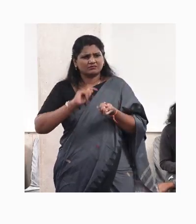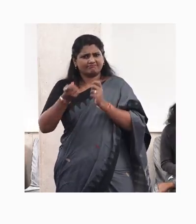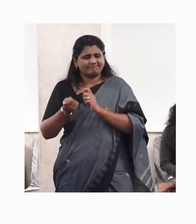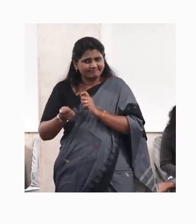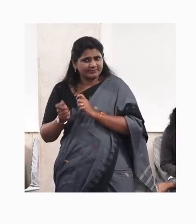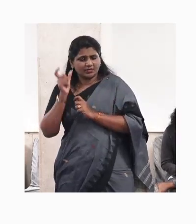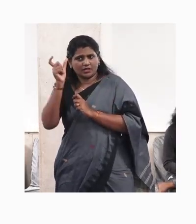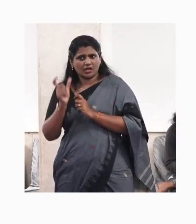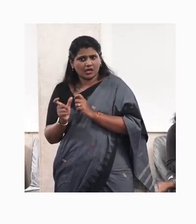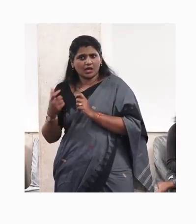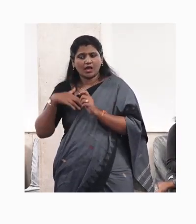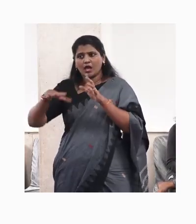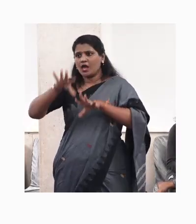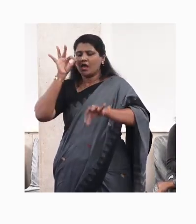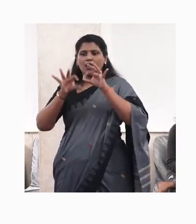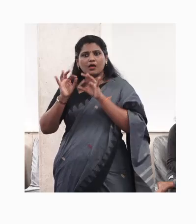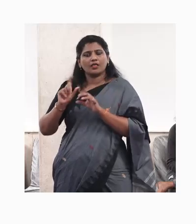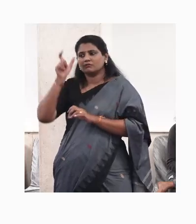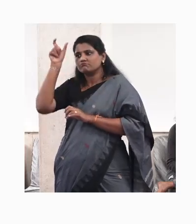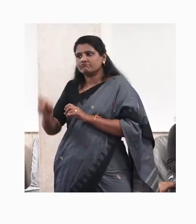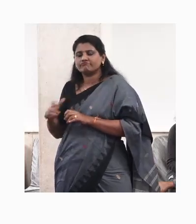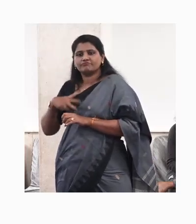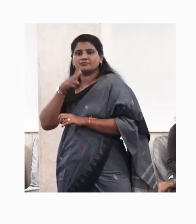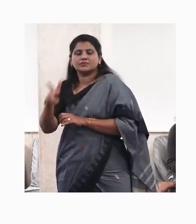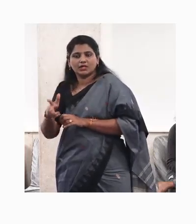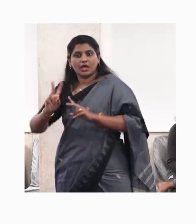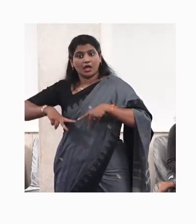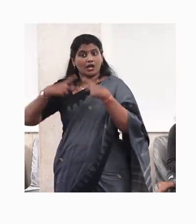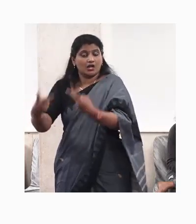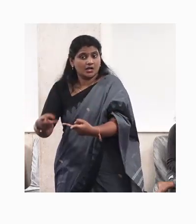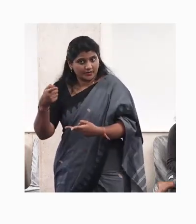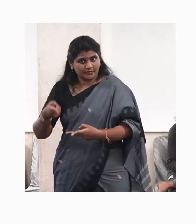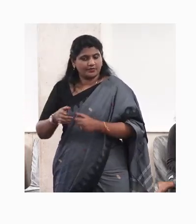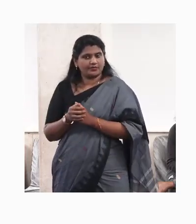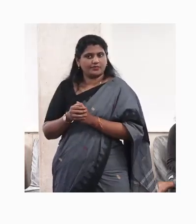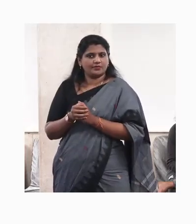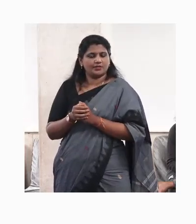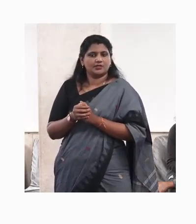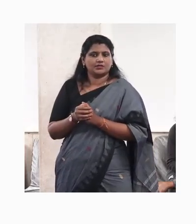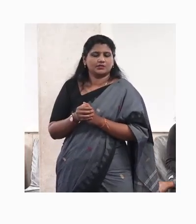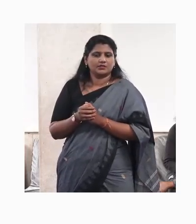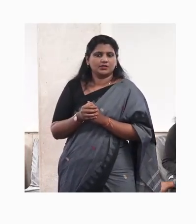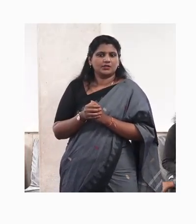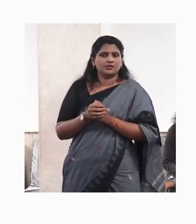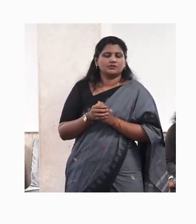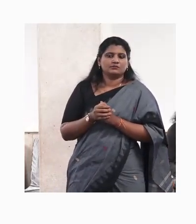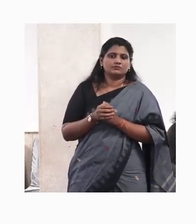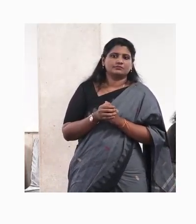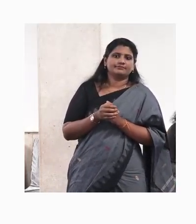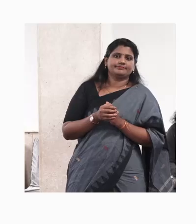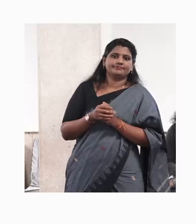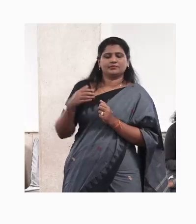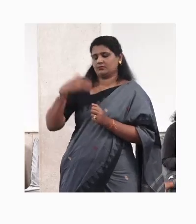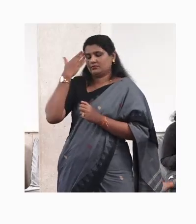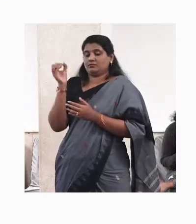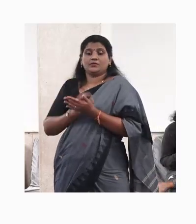of picking up what the client says and having to reflect and having to sort of be sort of like, I don't know,